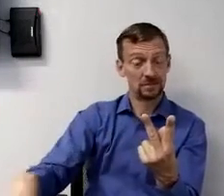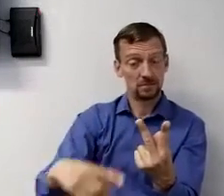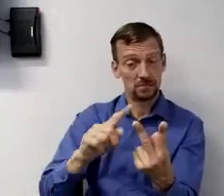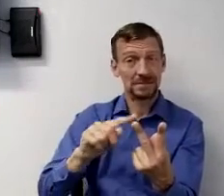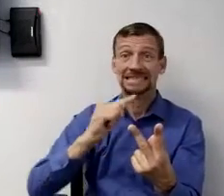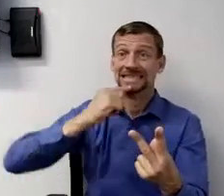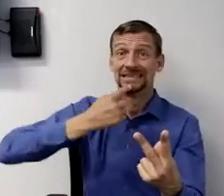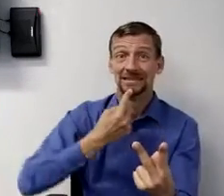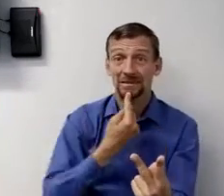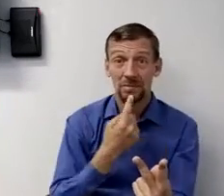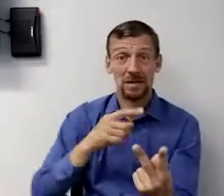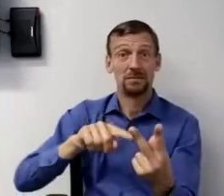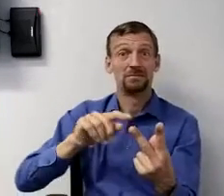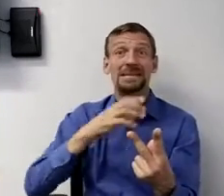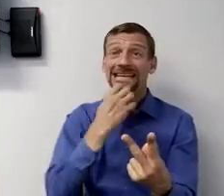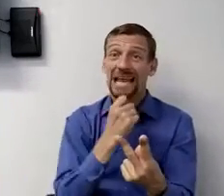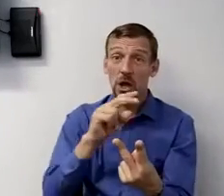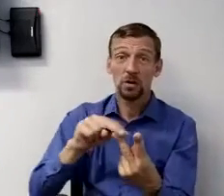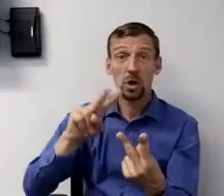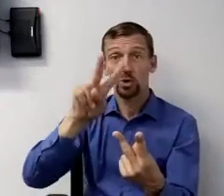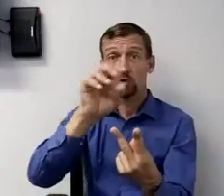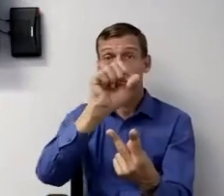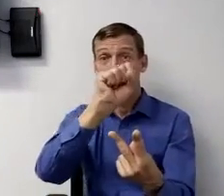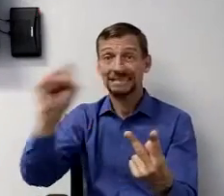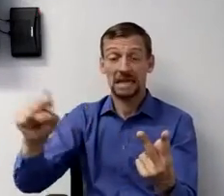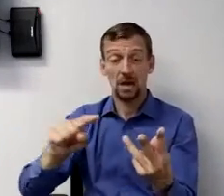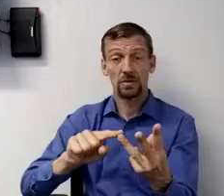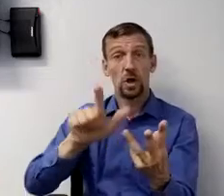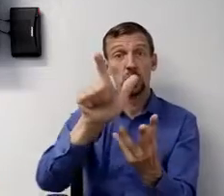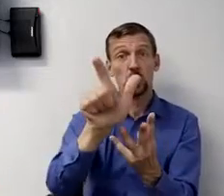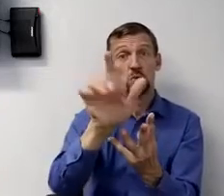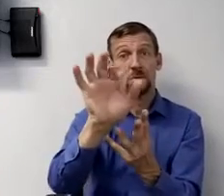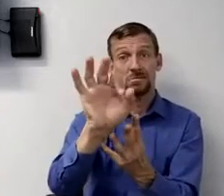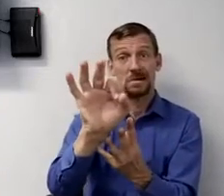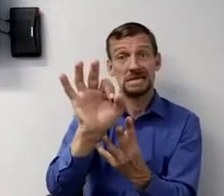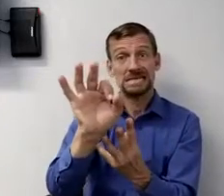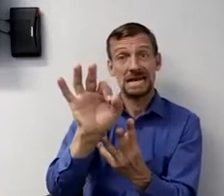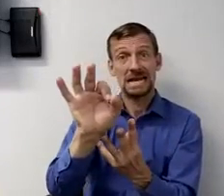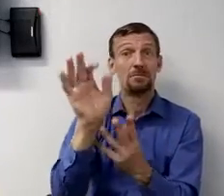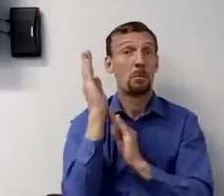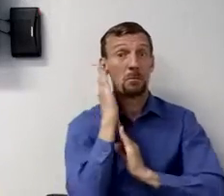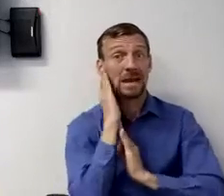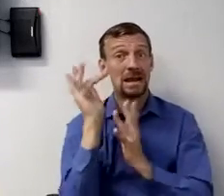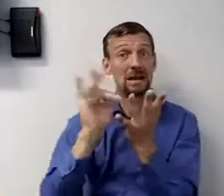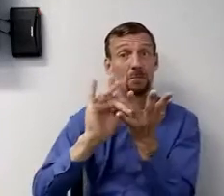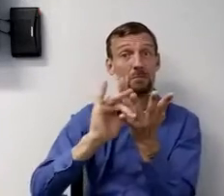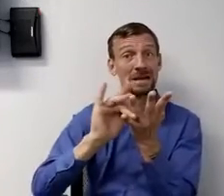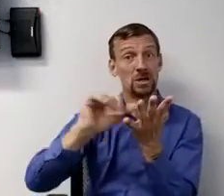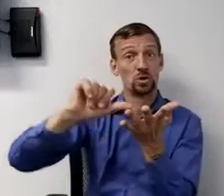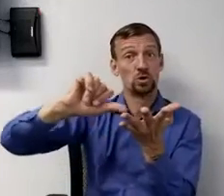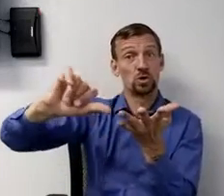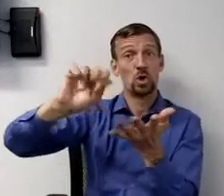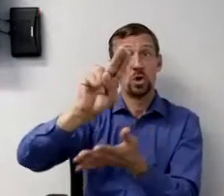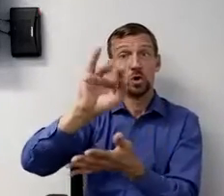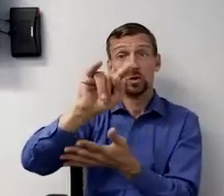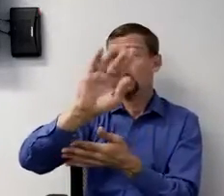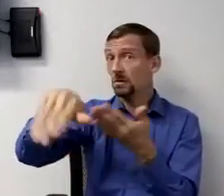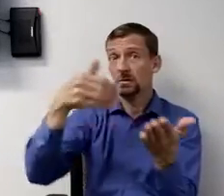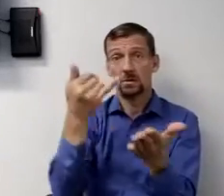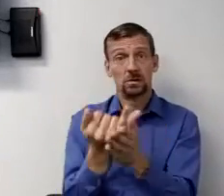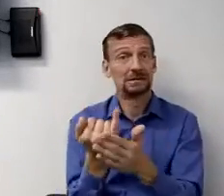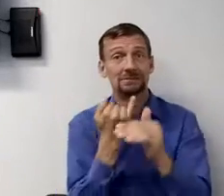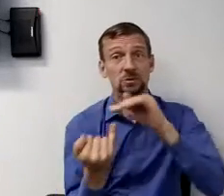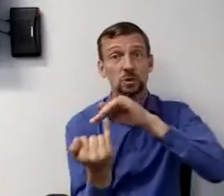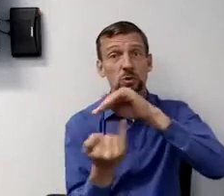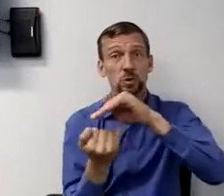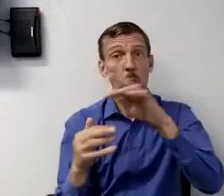intermediate critical care unit, 2 South, which is a 29 bed medical surgical unit, all isolation